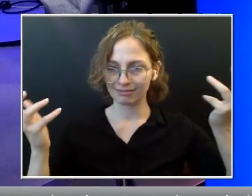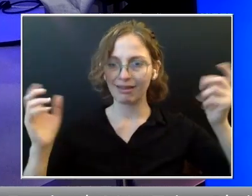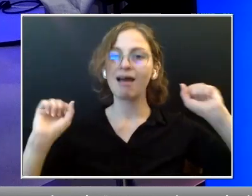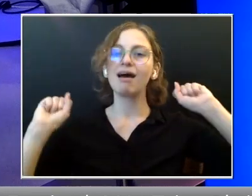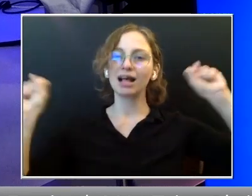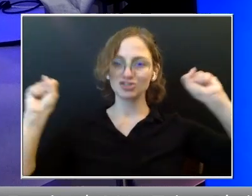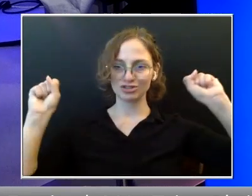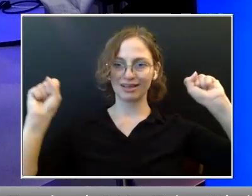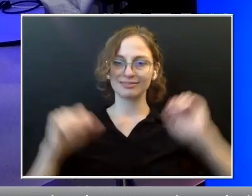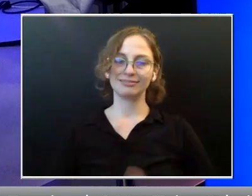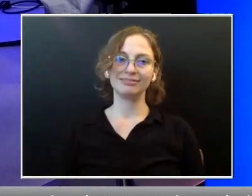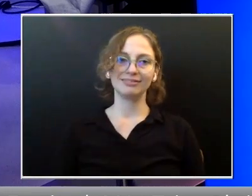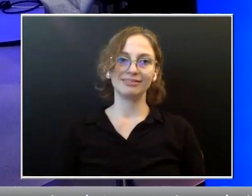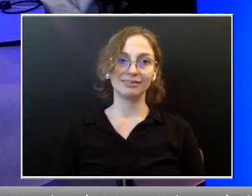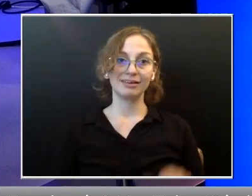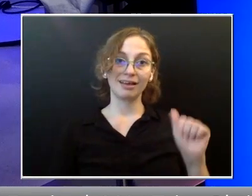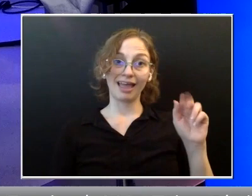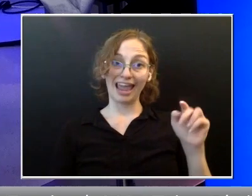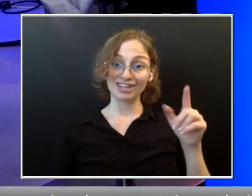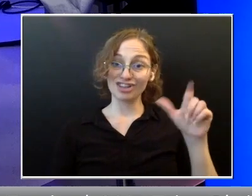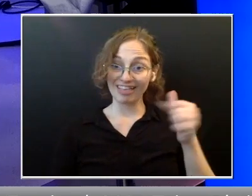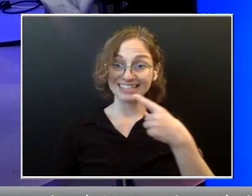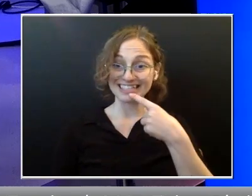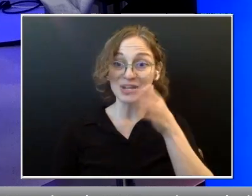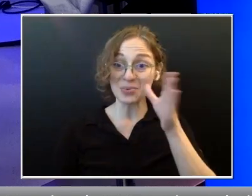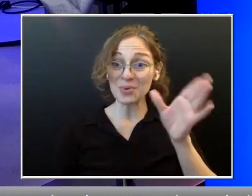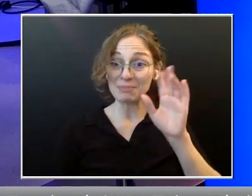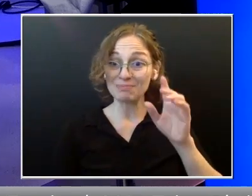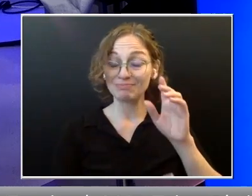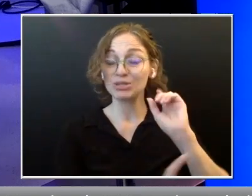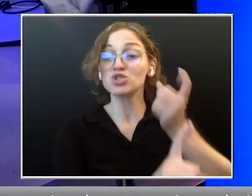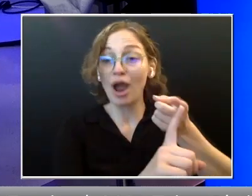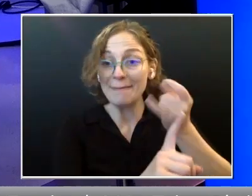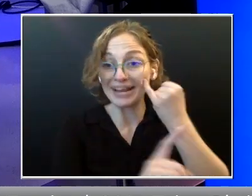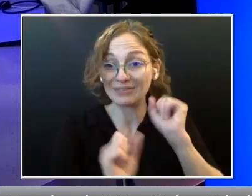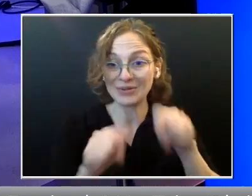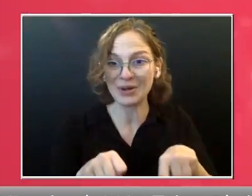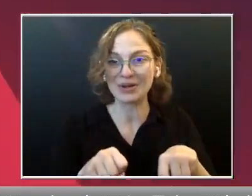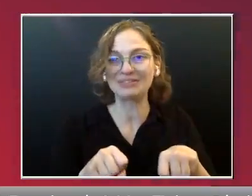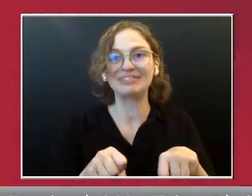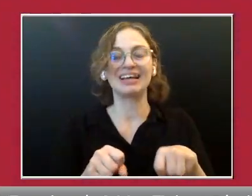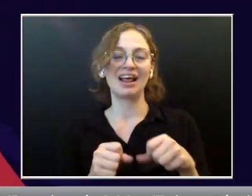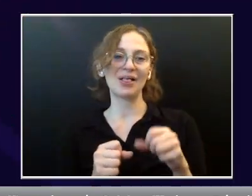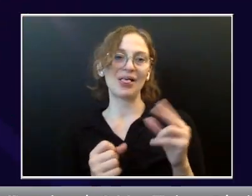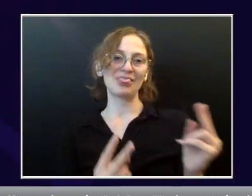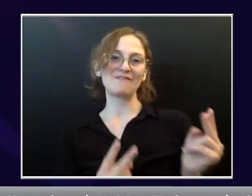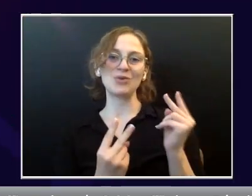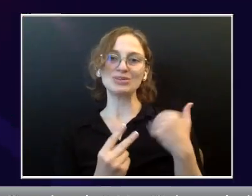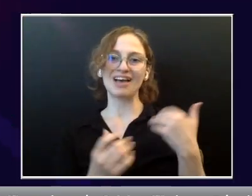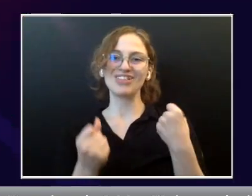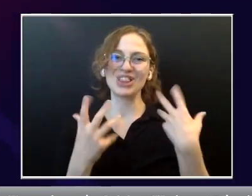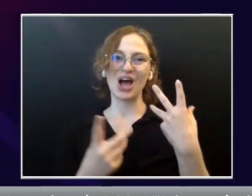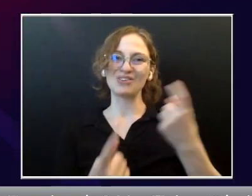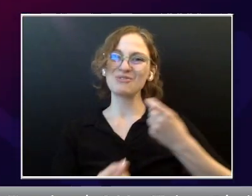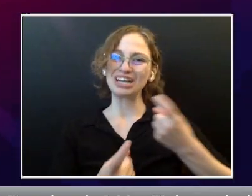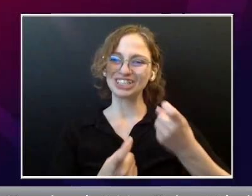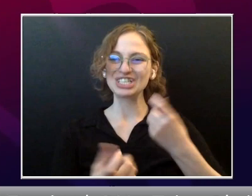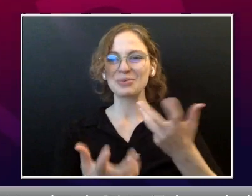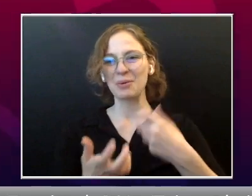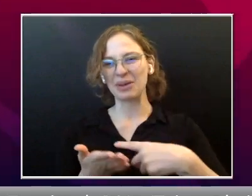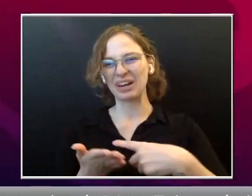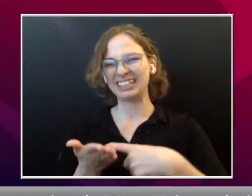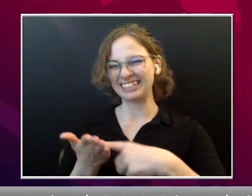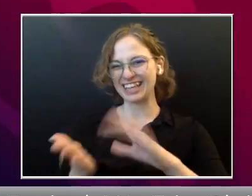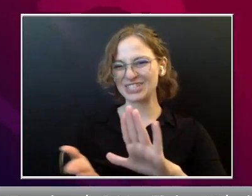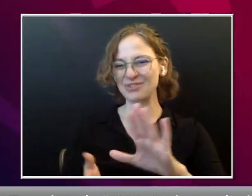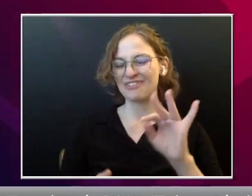Angela is saying she sure would. Yeah, absolutely. We have lots of questions from our viewers, and again, we want to get to your foundation in a minute. Let's start with our community